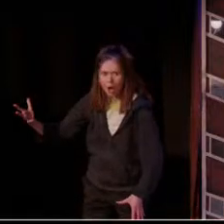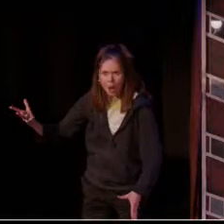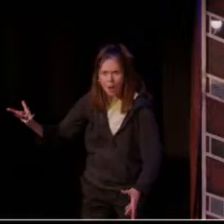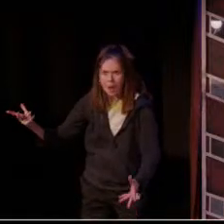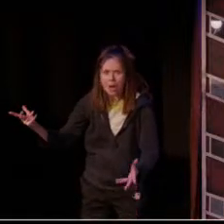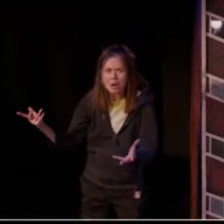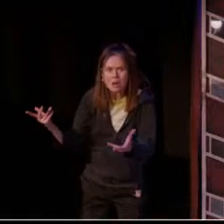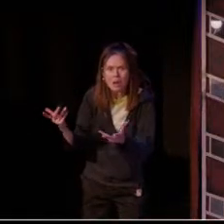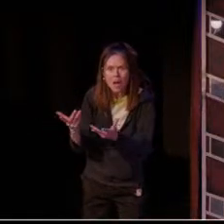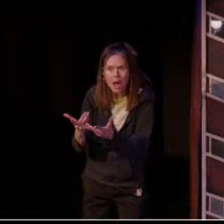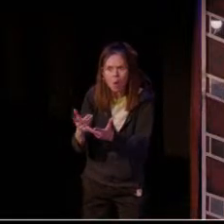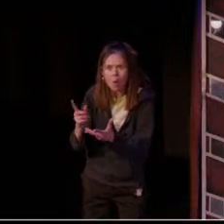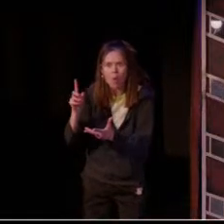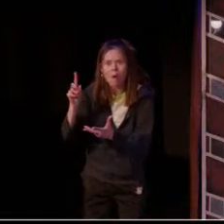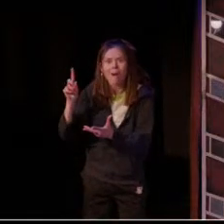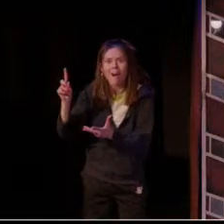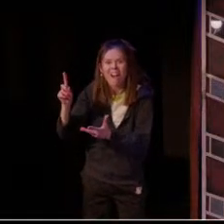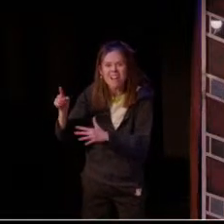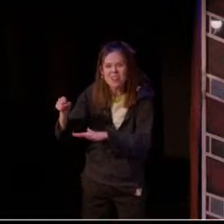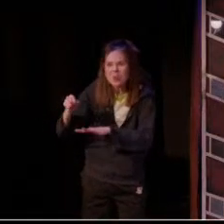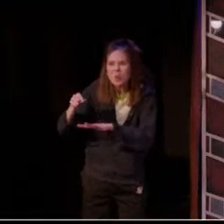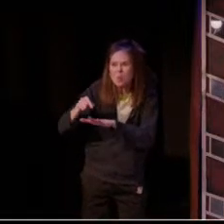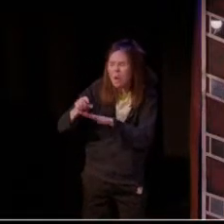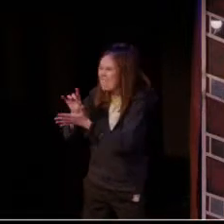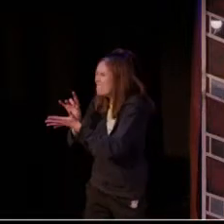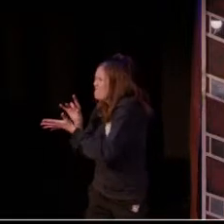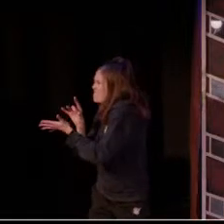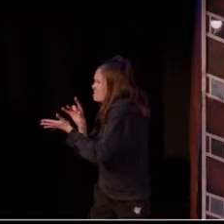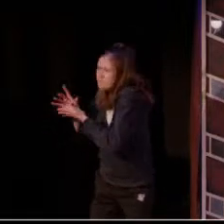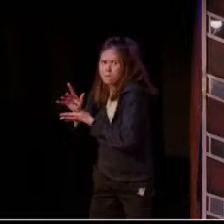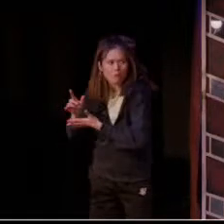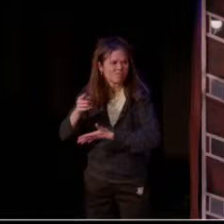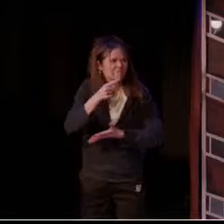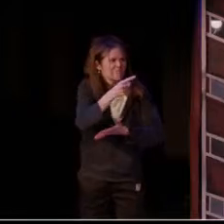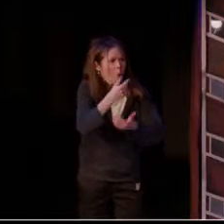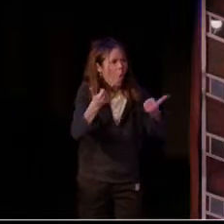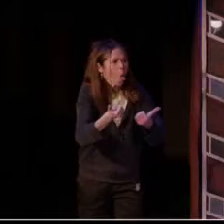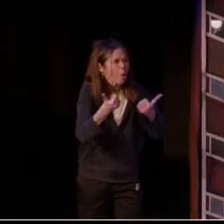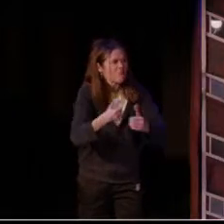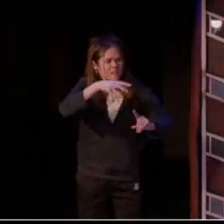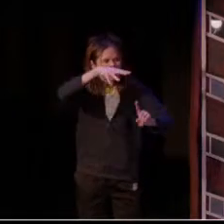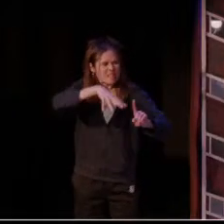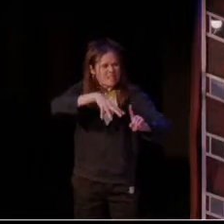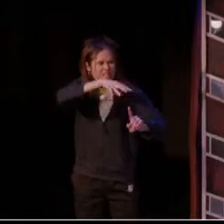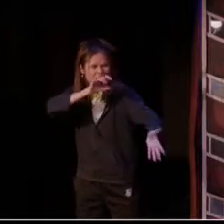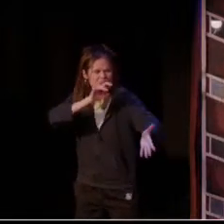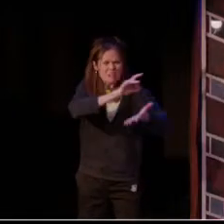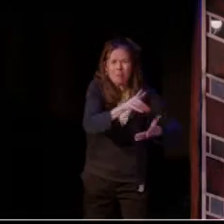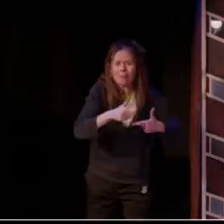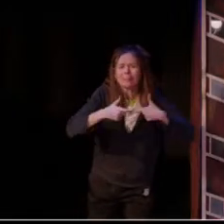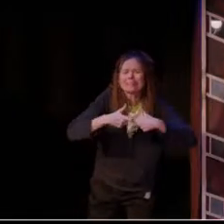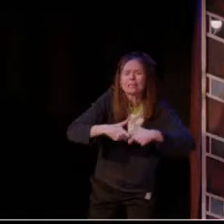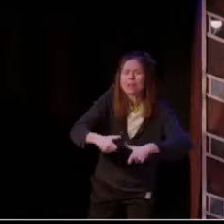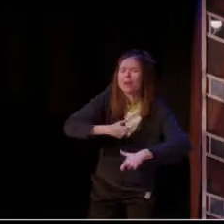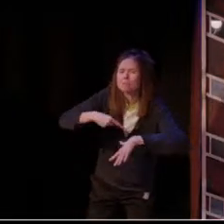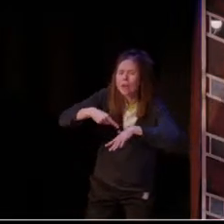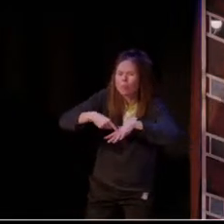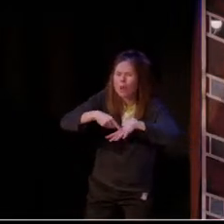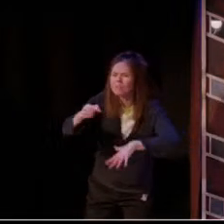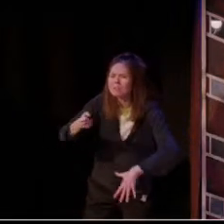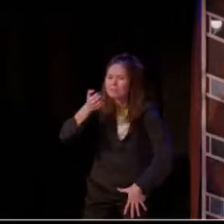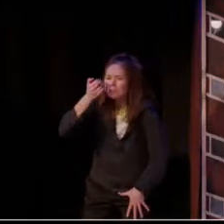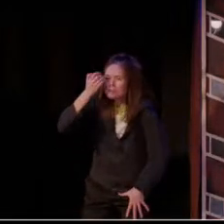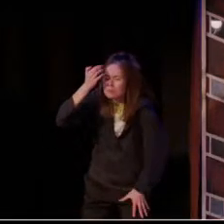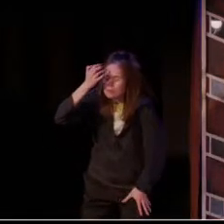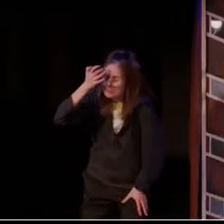has fled, out of my reach, and banished from the workings of my brain and heart, but she I can reel to